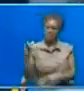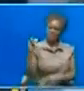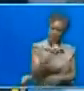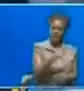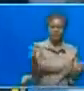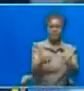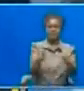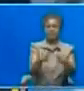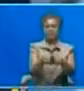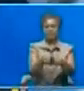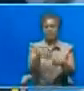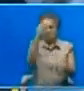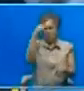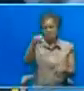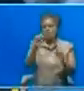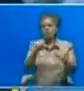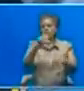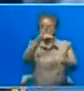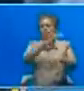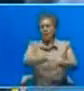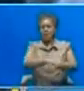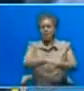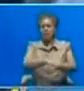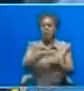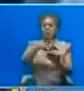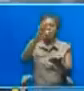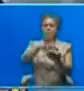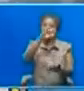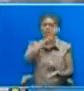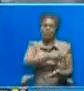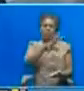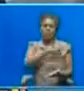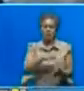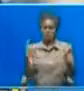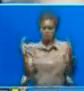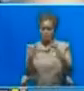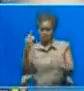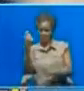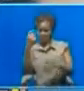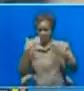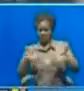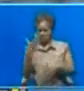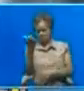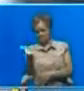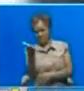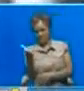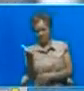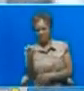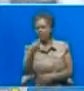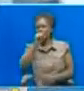was traditional so that they can make more profit out of it. There is a group of Kenyans who are